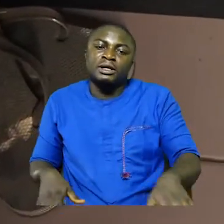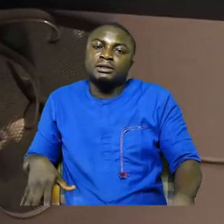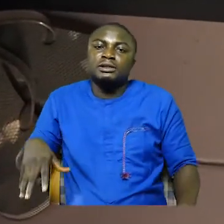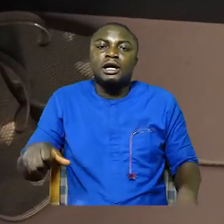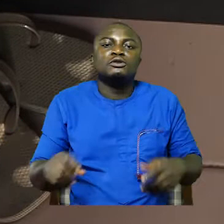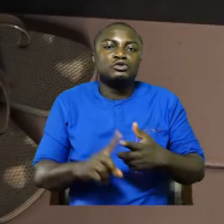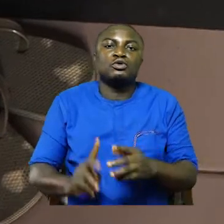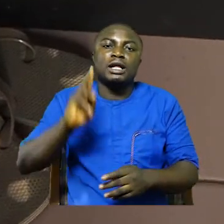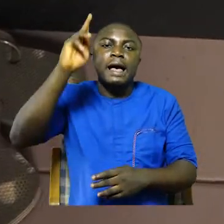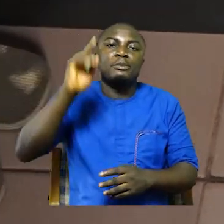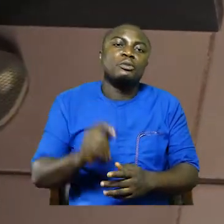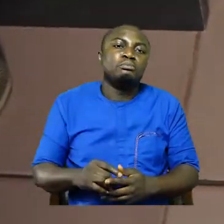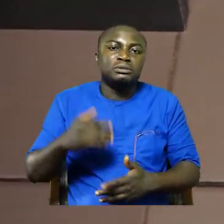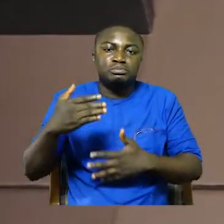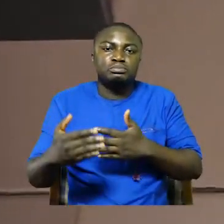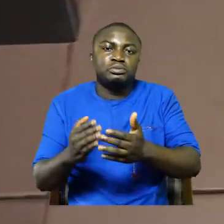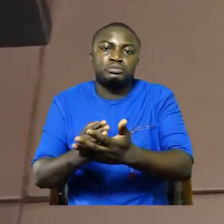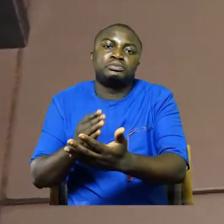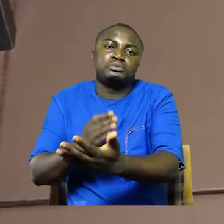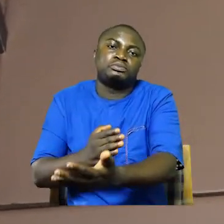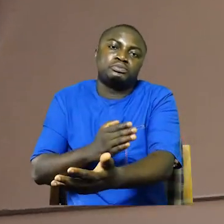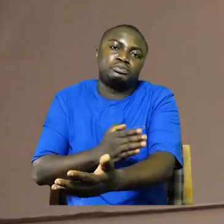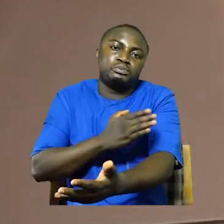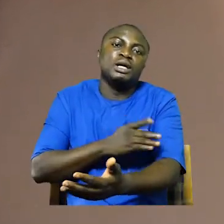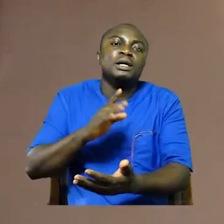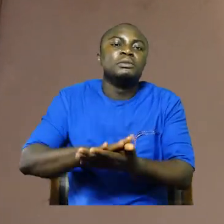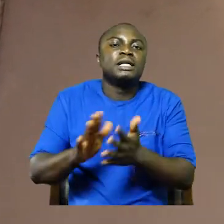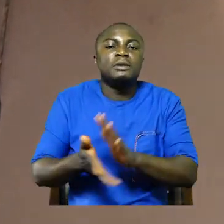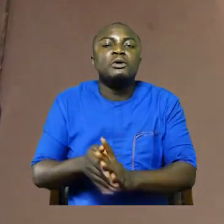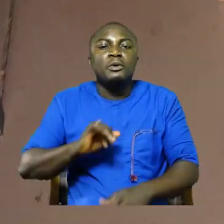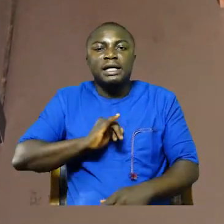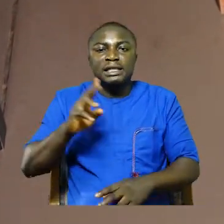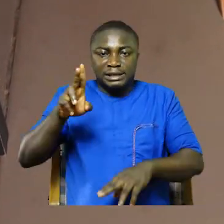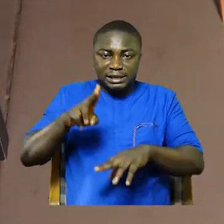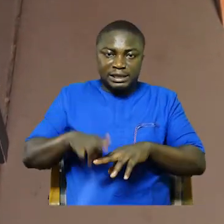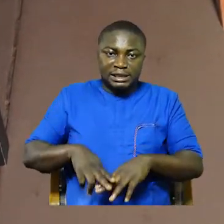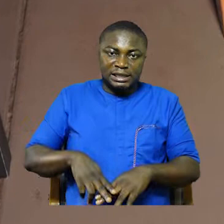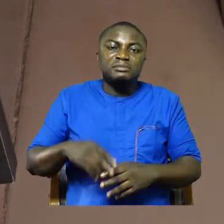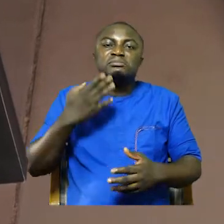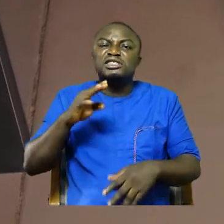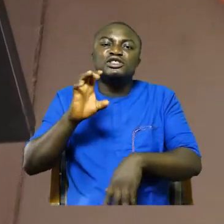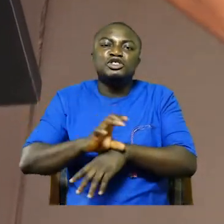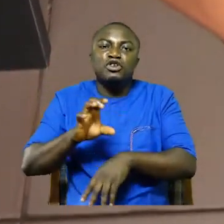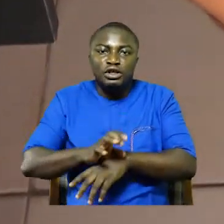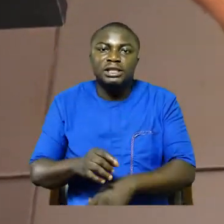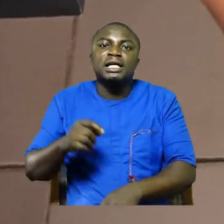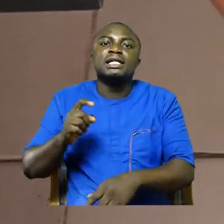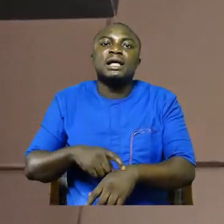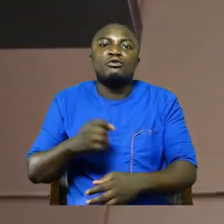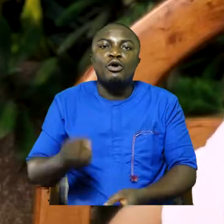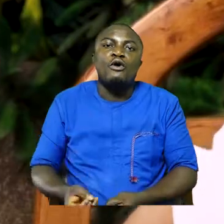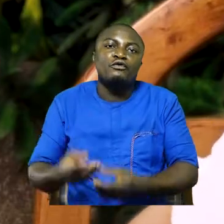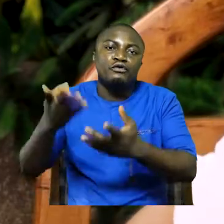up. Gradually it progressed to when I sit down, maybe in the church, and it's time for